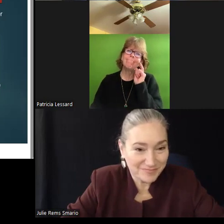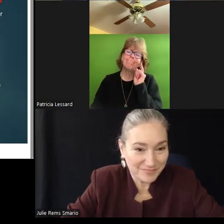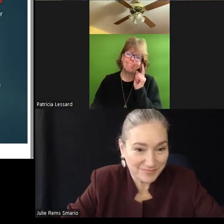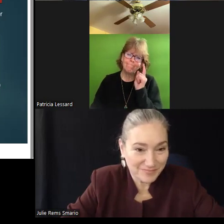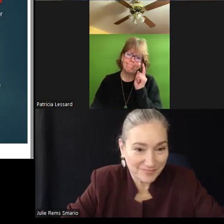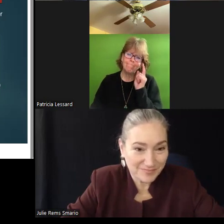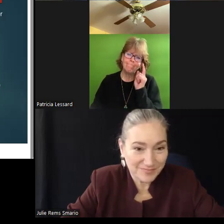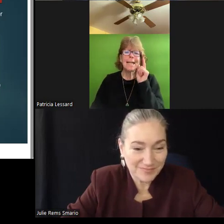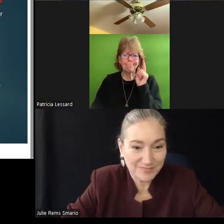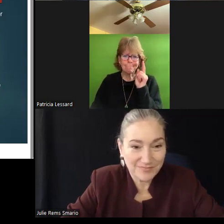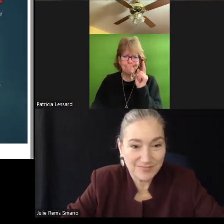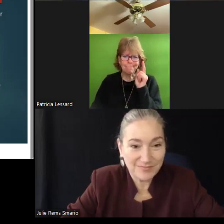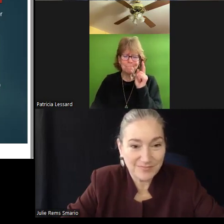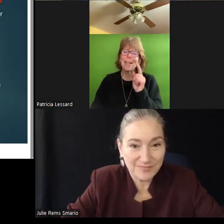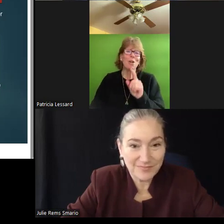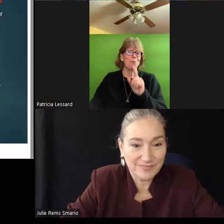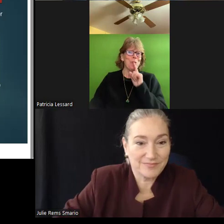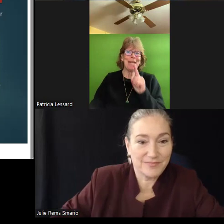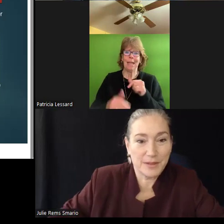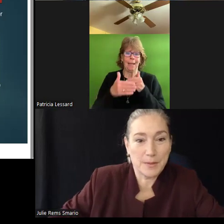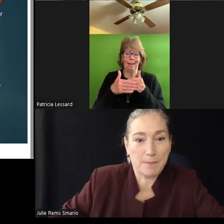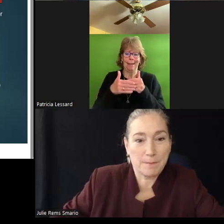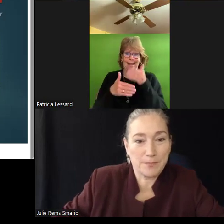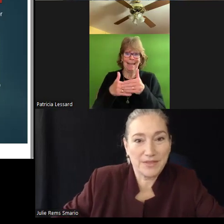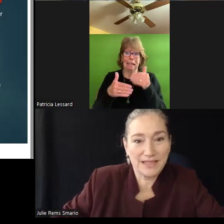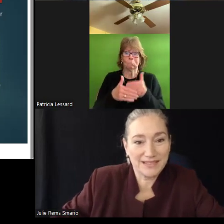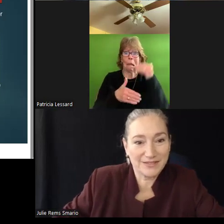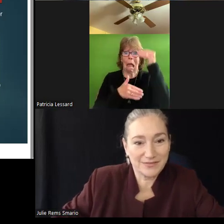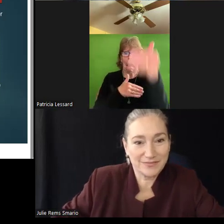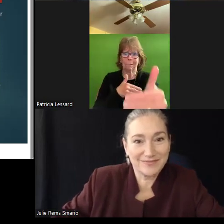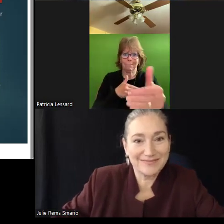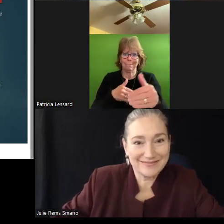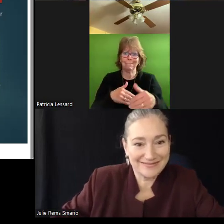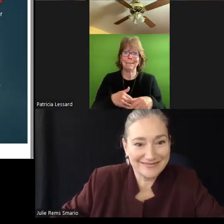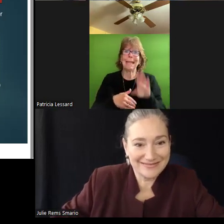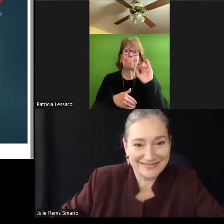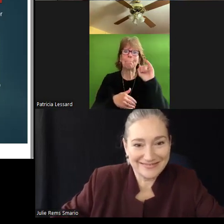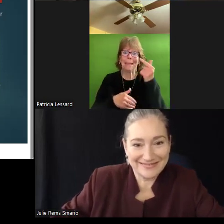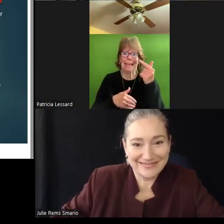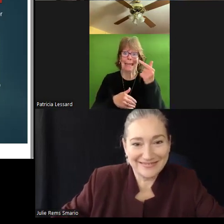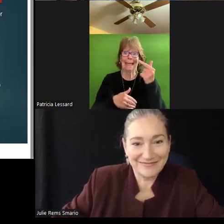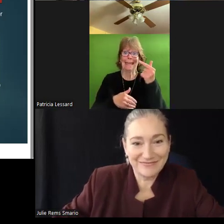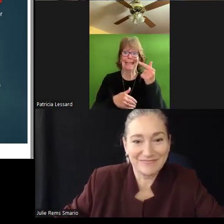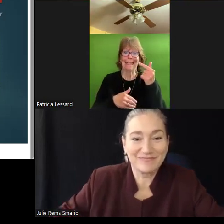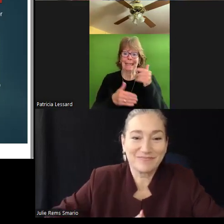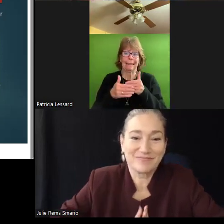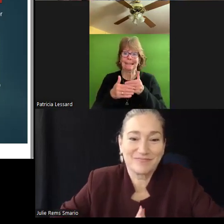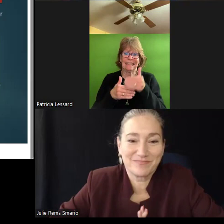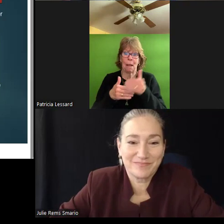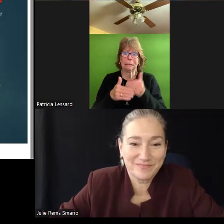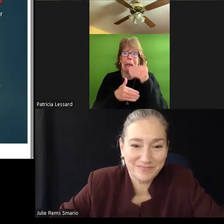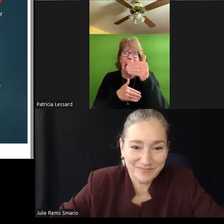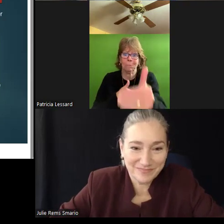I think it's a huge step. I don't know if you all can feel what a big step this is, but I know the